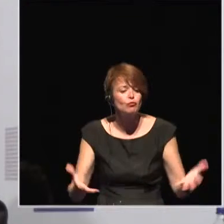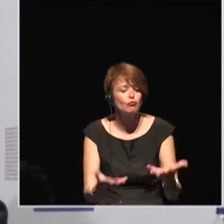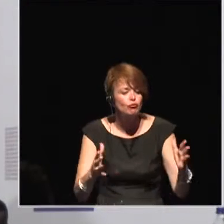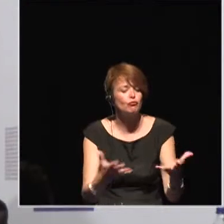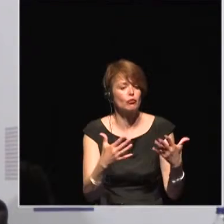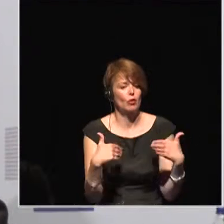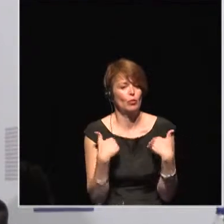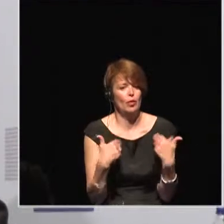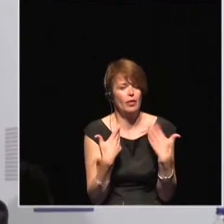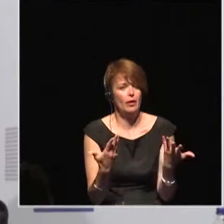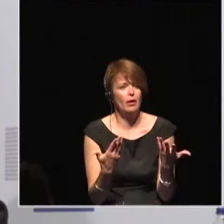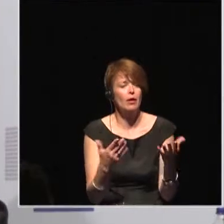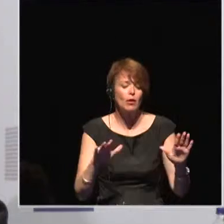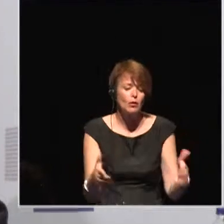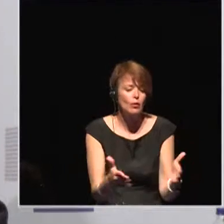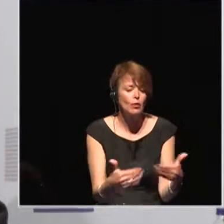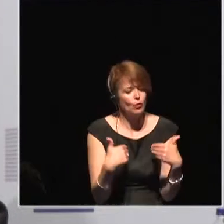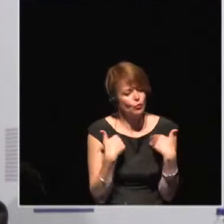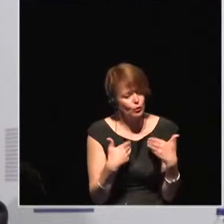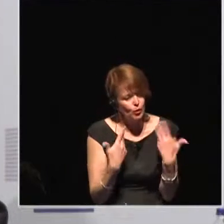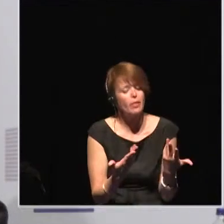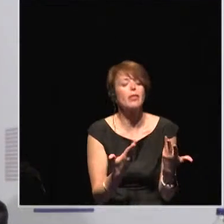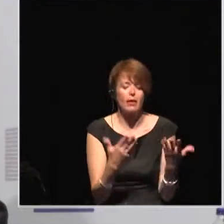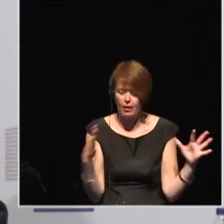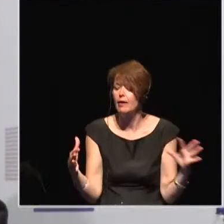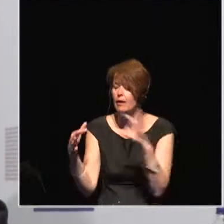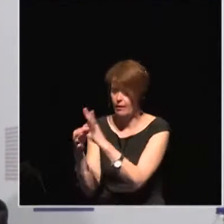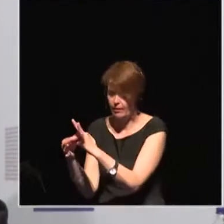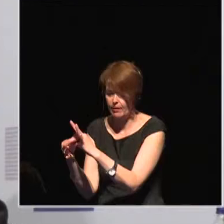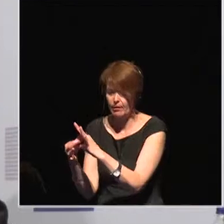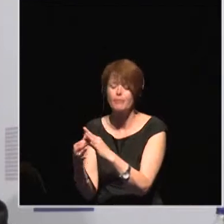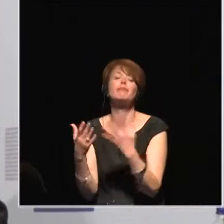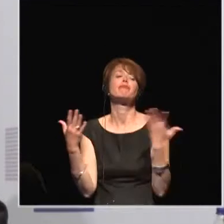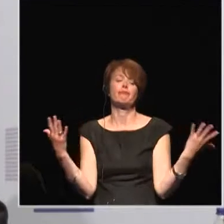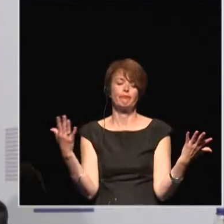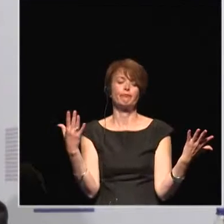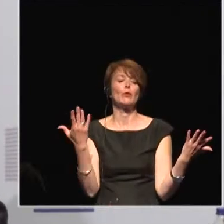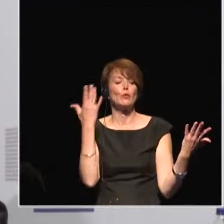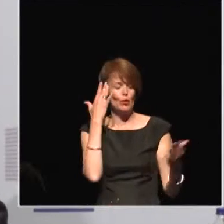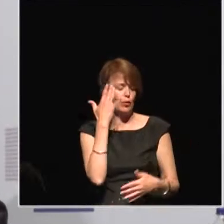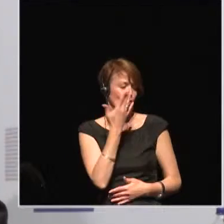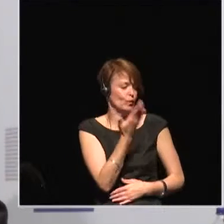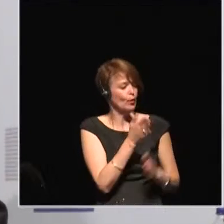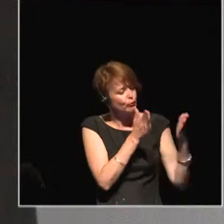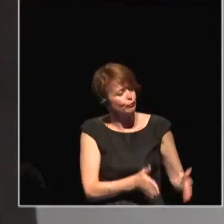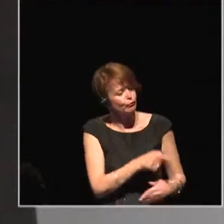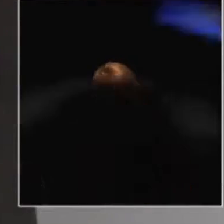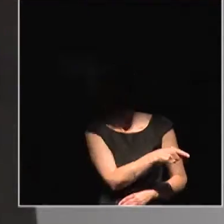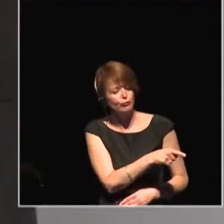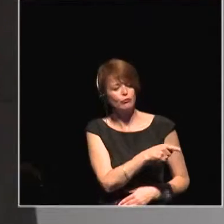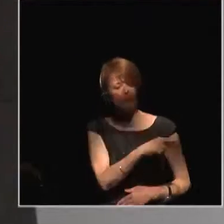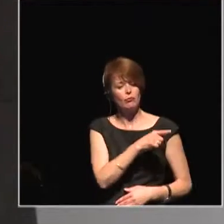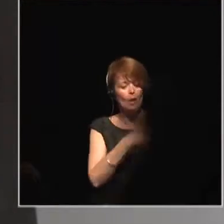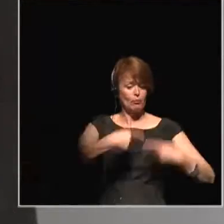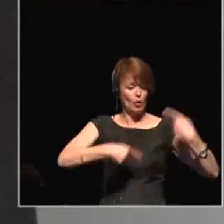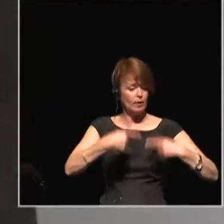policy directions. Who better than Honorable Goerens, Charles, can tell us about your positions in the debates,